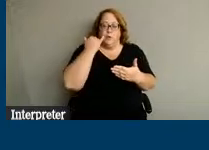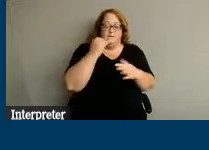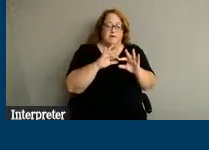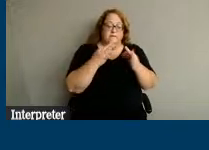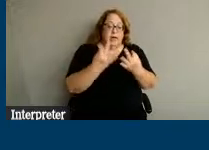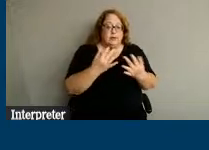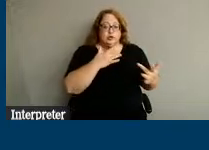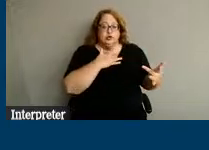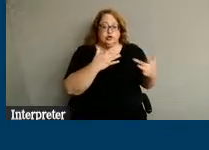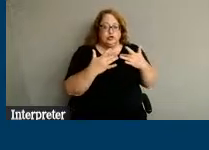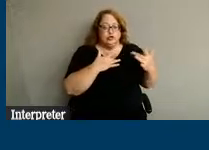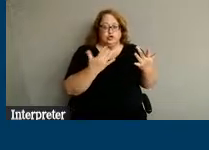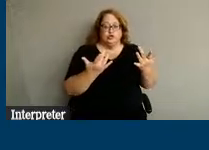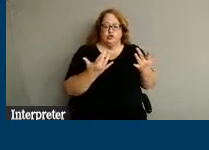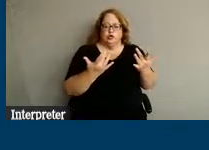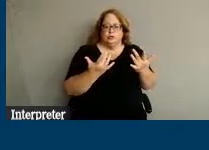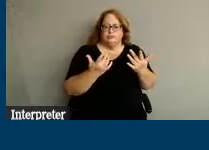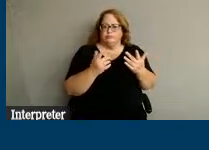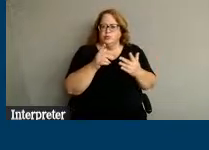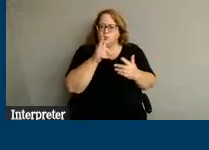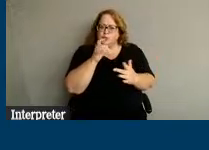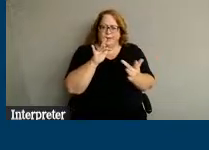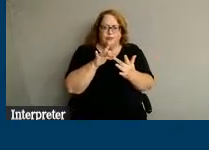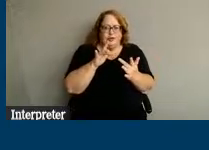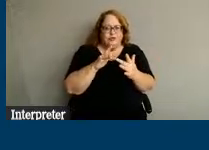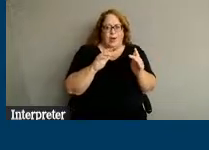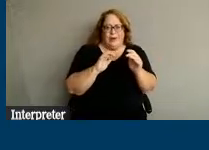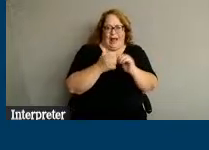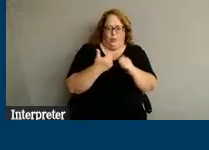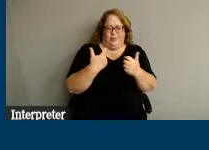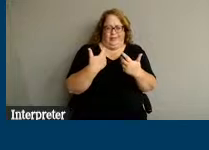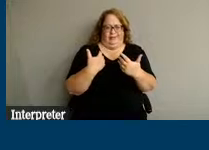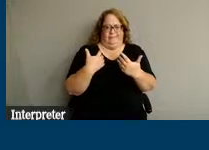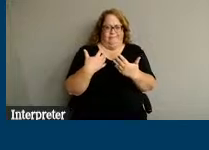they obtain those supports from us? And